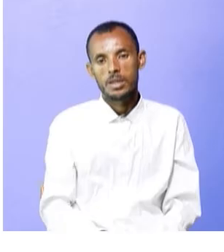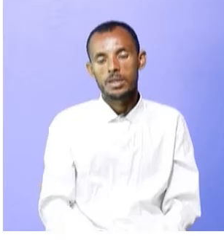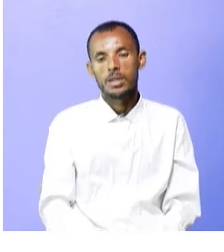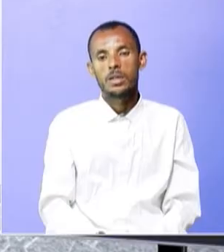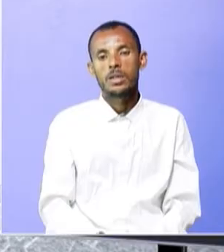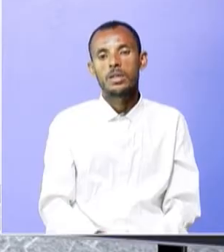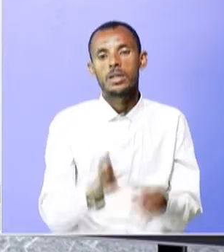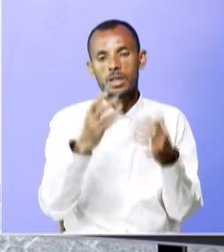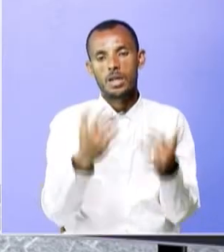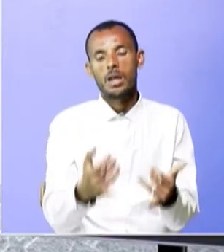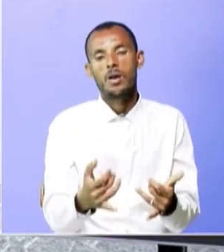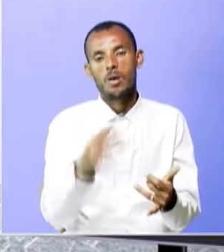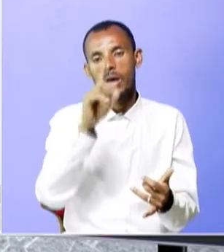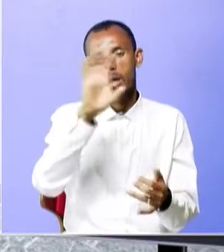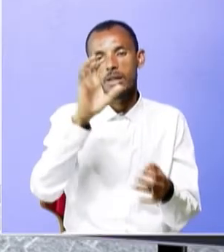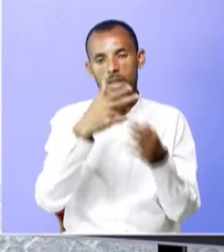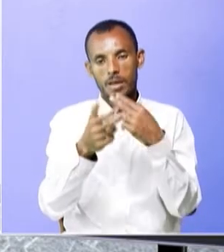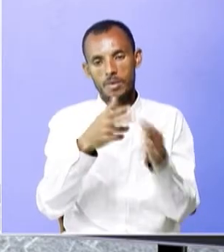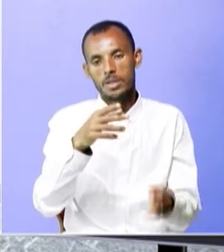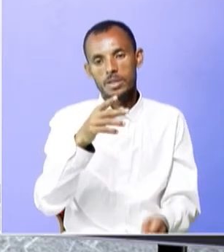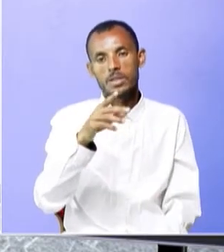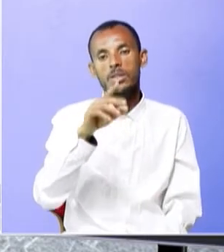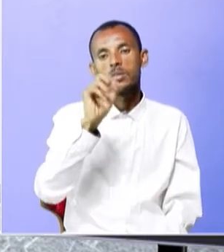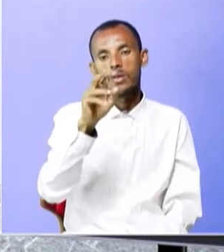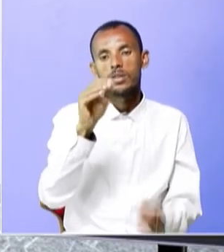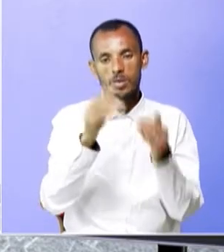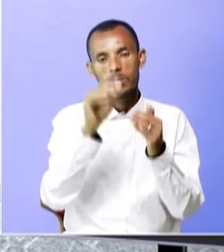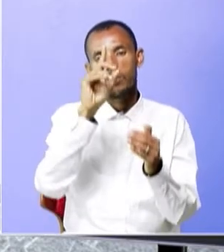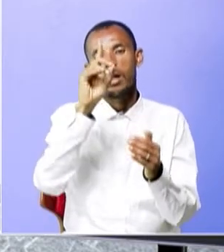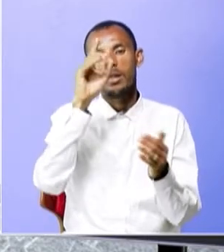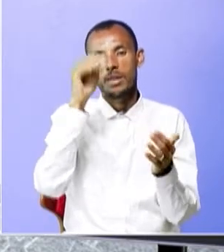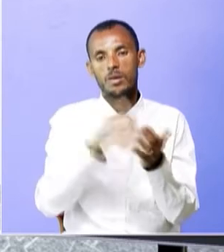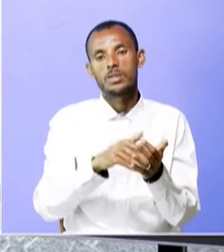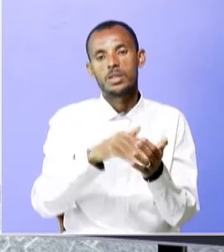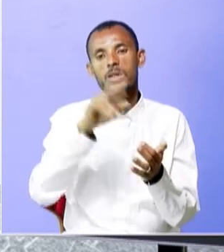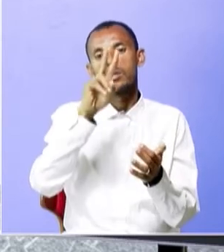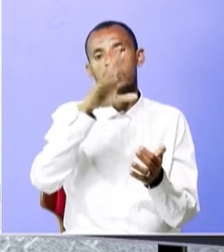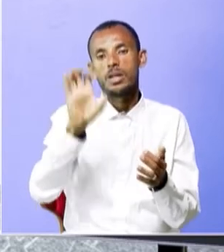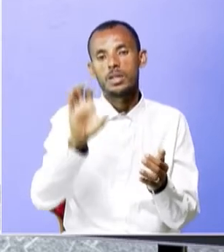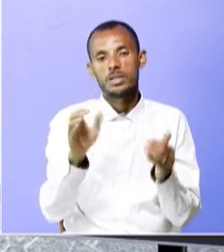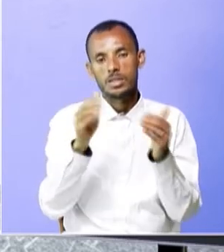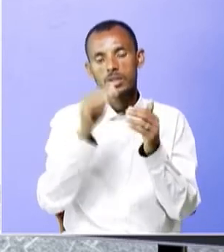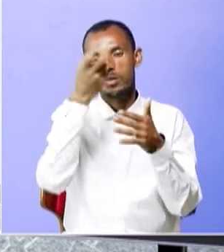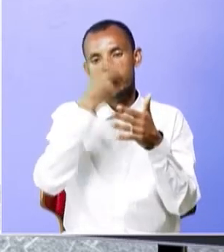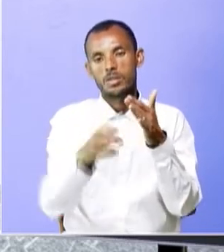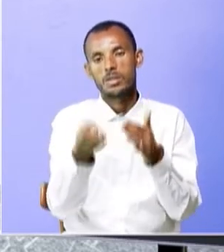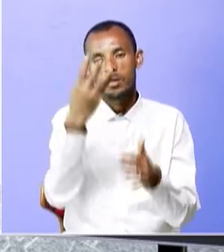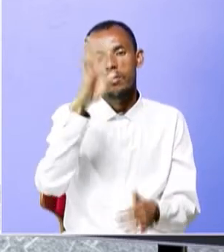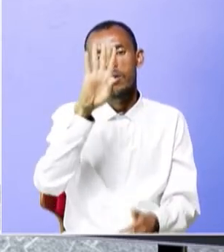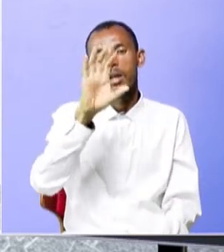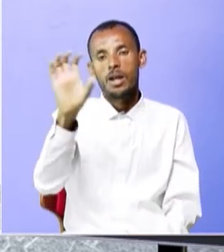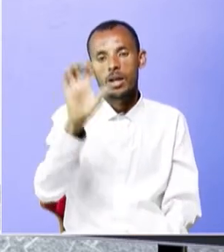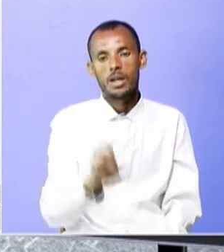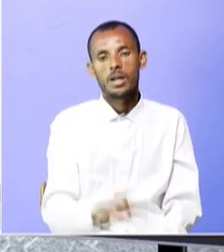Okay, now 100 times 12 is 1200, divided by 3, the result becomes